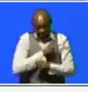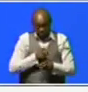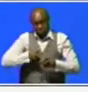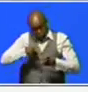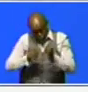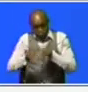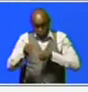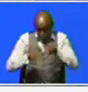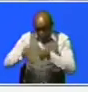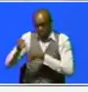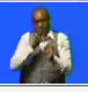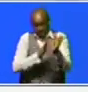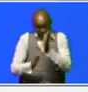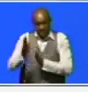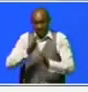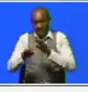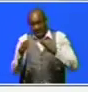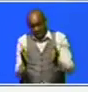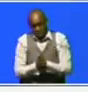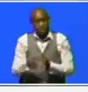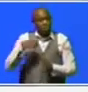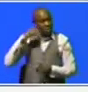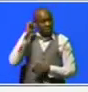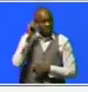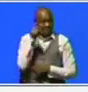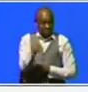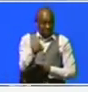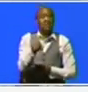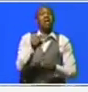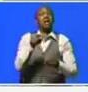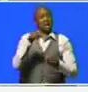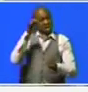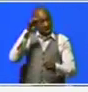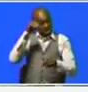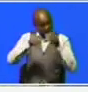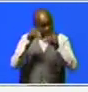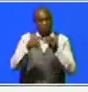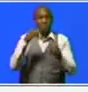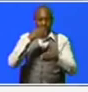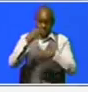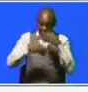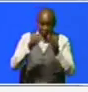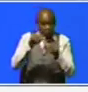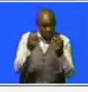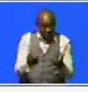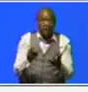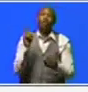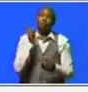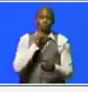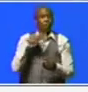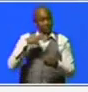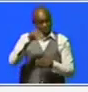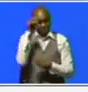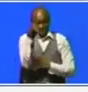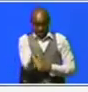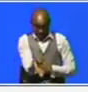final preparations of the logistics, because we understand that the electro material here is to be picked from here tomorrow in the